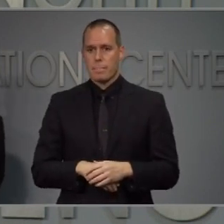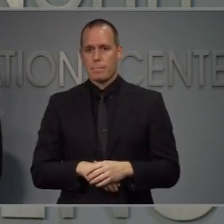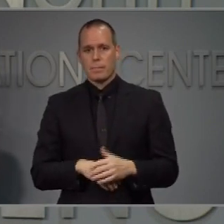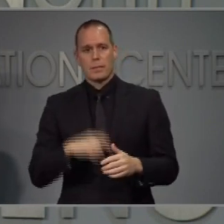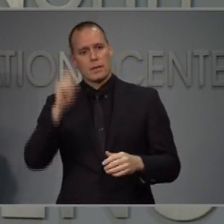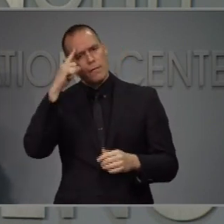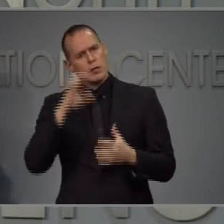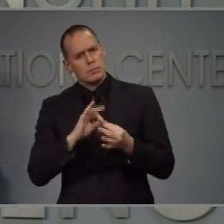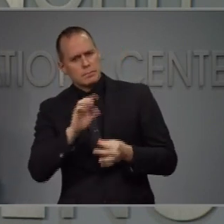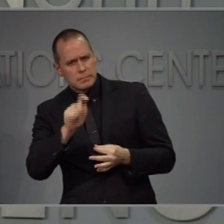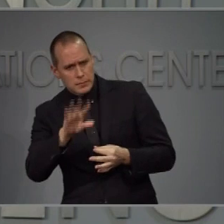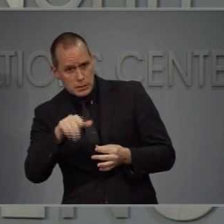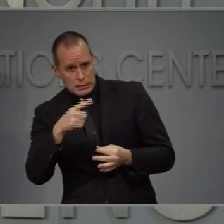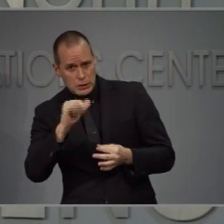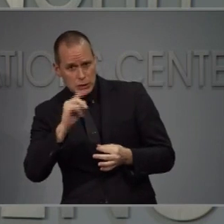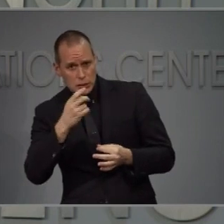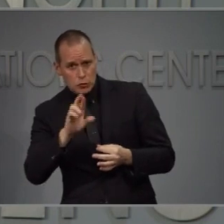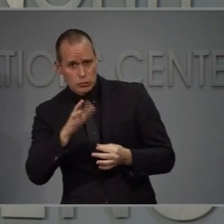Ginger, are you there?